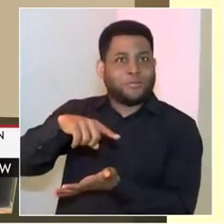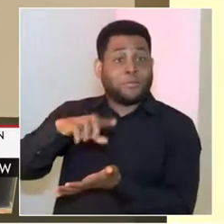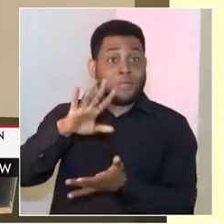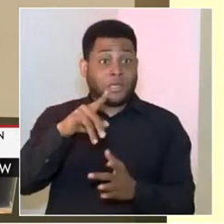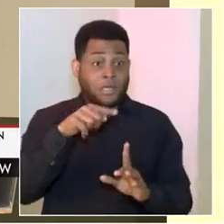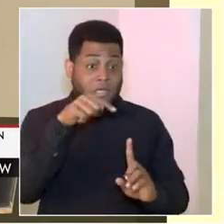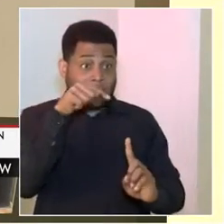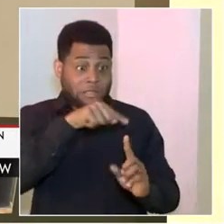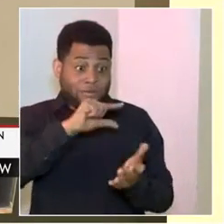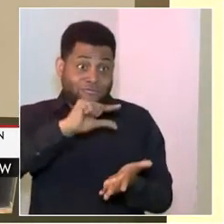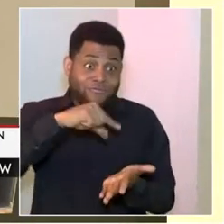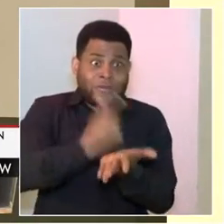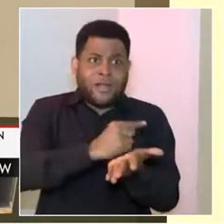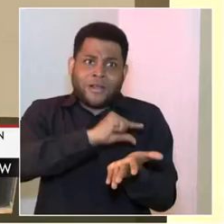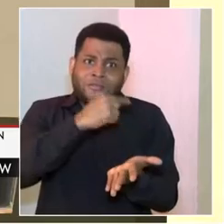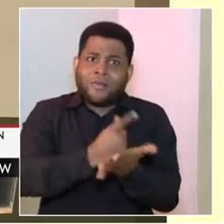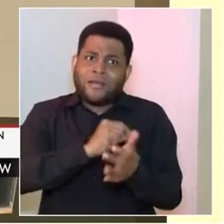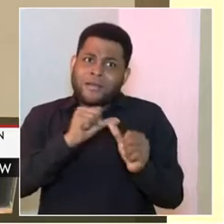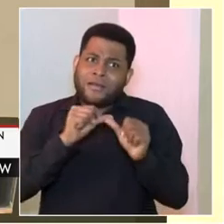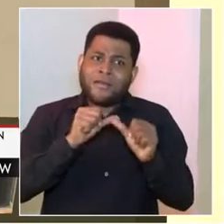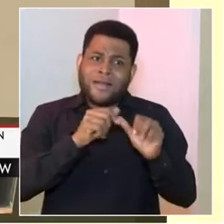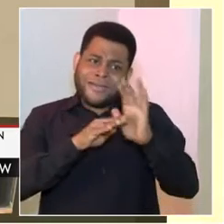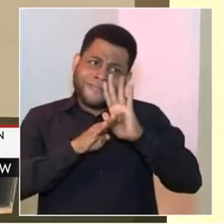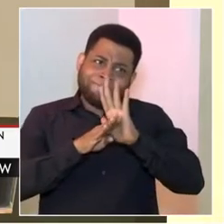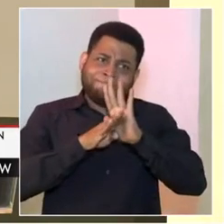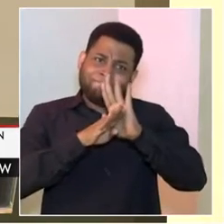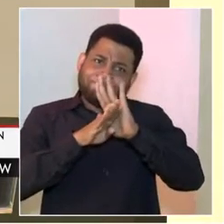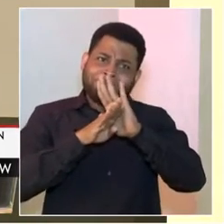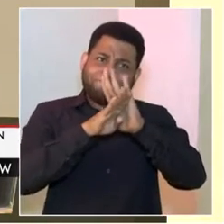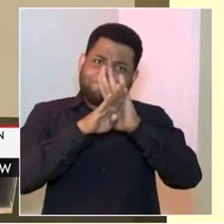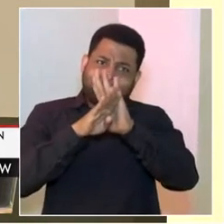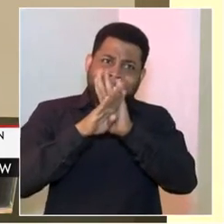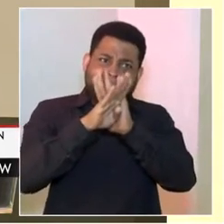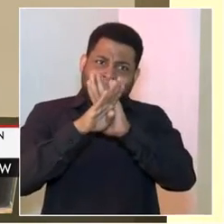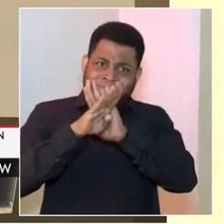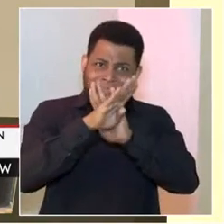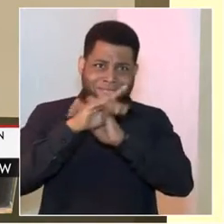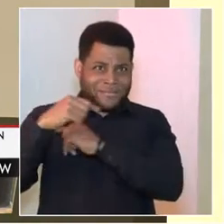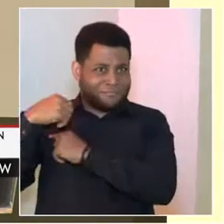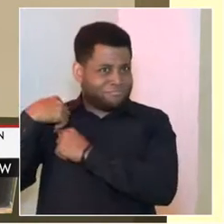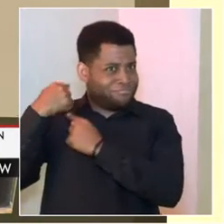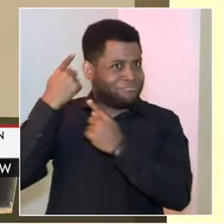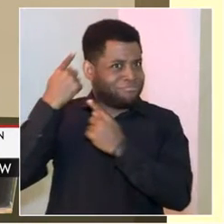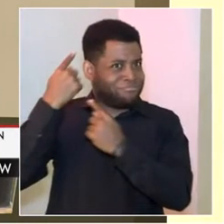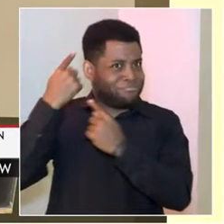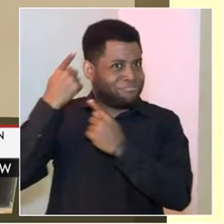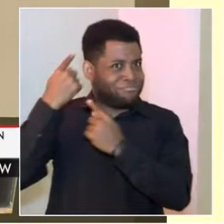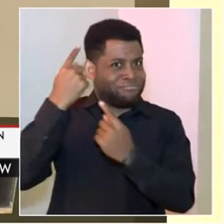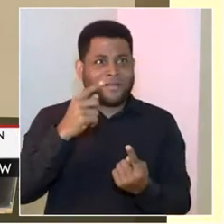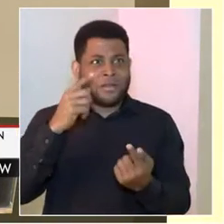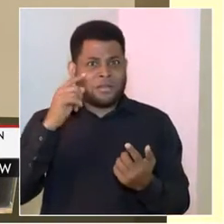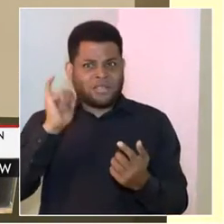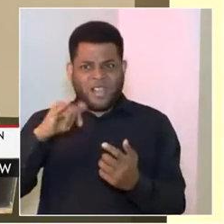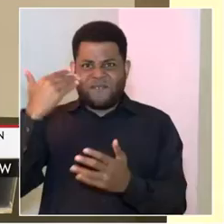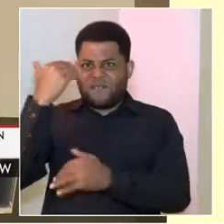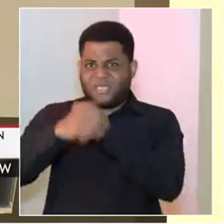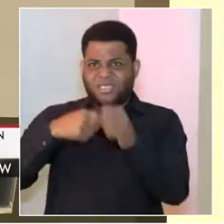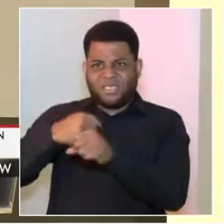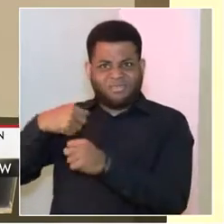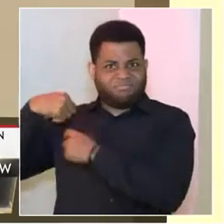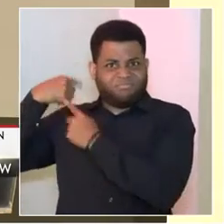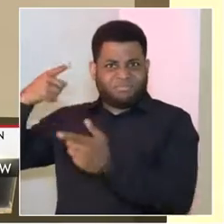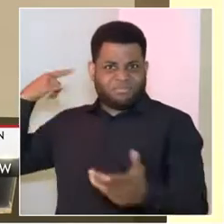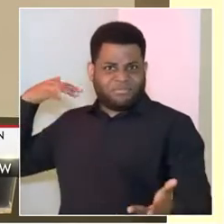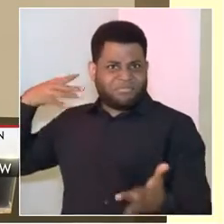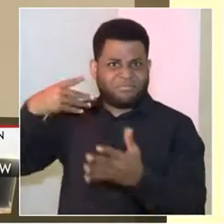promised 15 years ago when we invested in the transformation of public schools in the district. And we